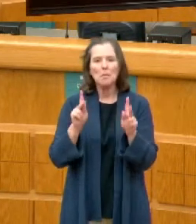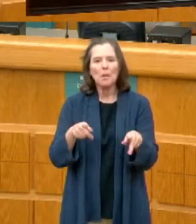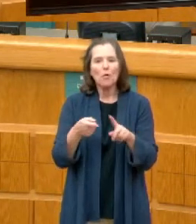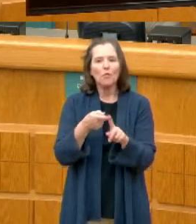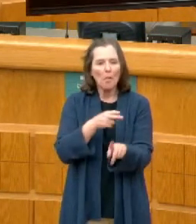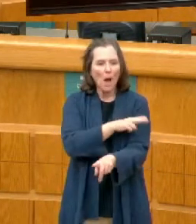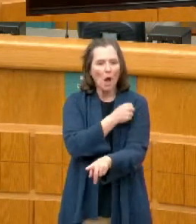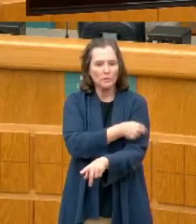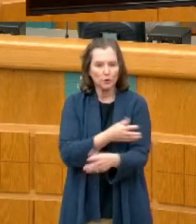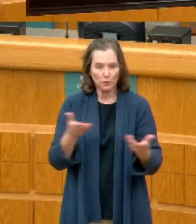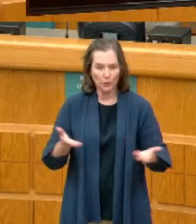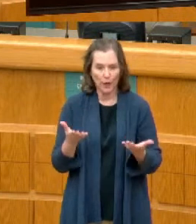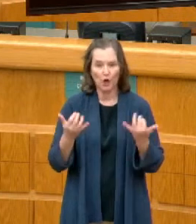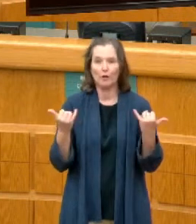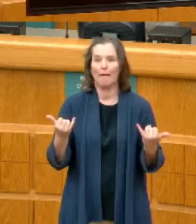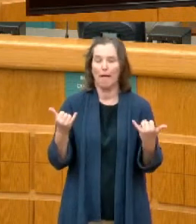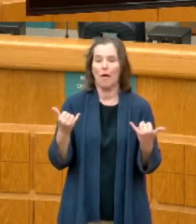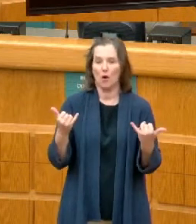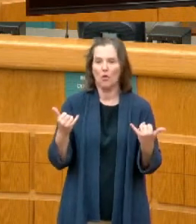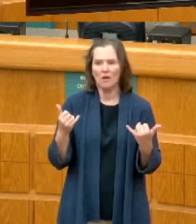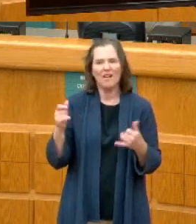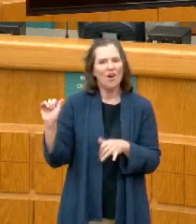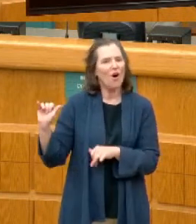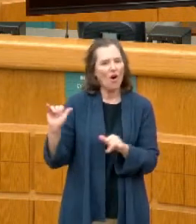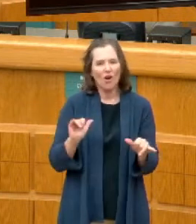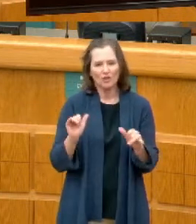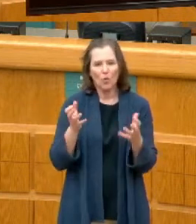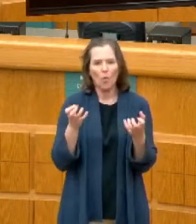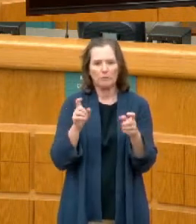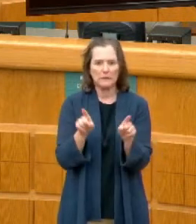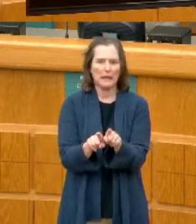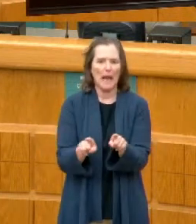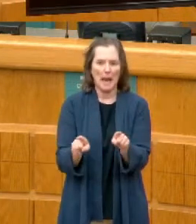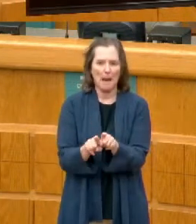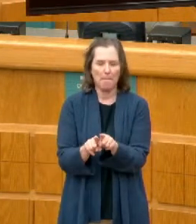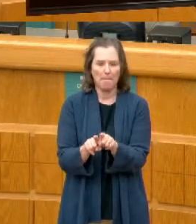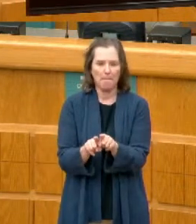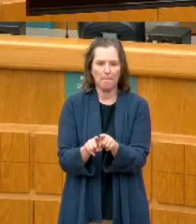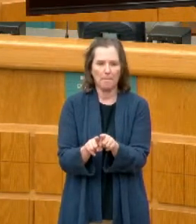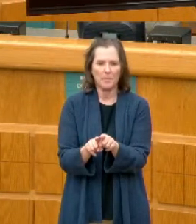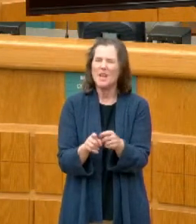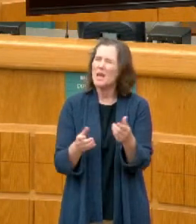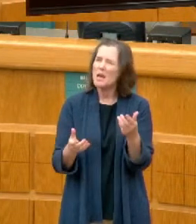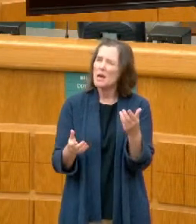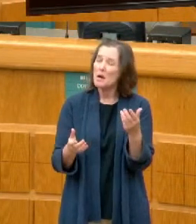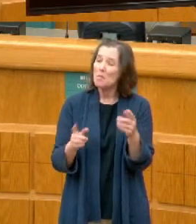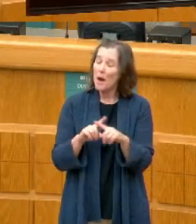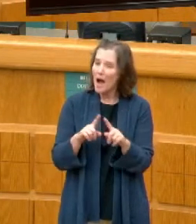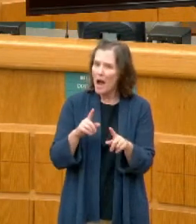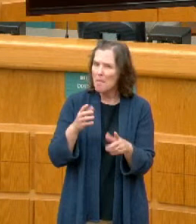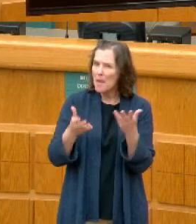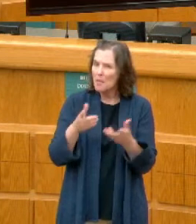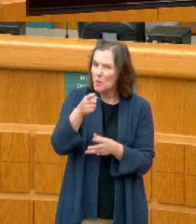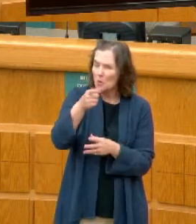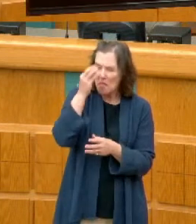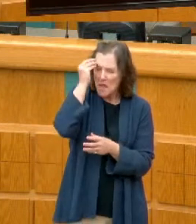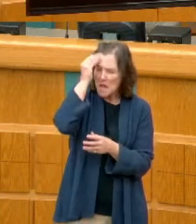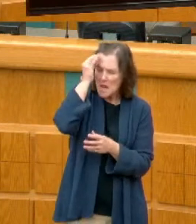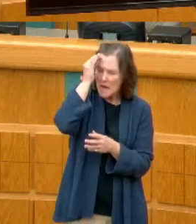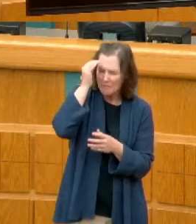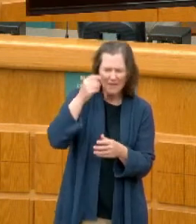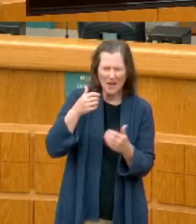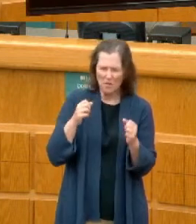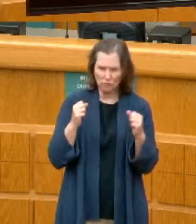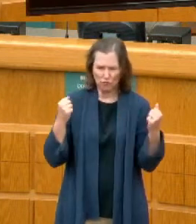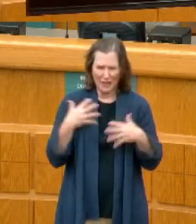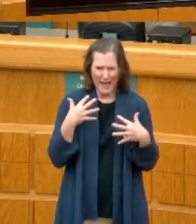more information. Maybe you don't like needles. Maybe you're scared of them. Maybe you're scared of some of the information that you've heard.